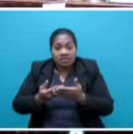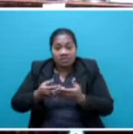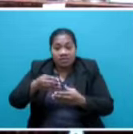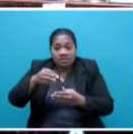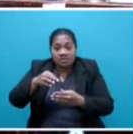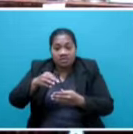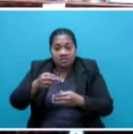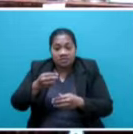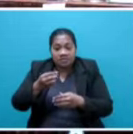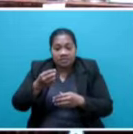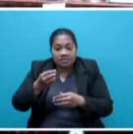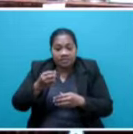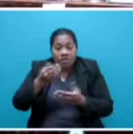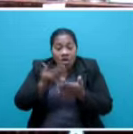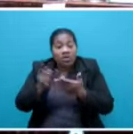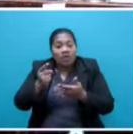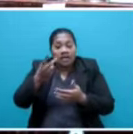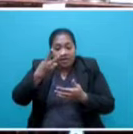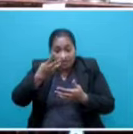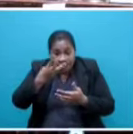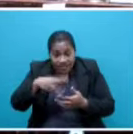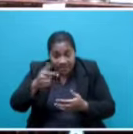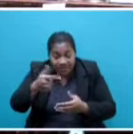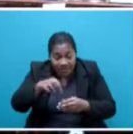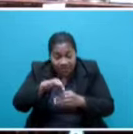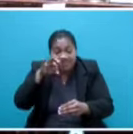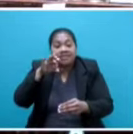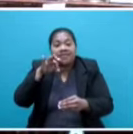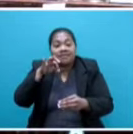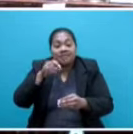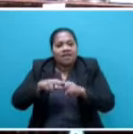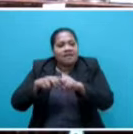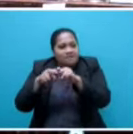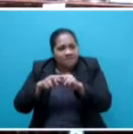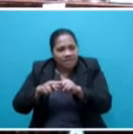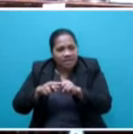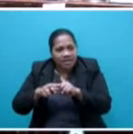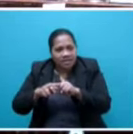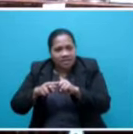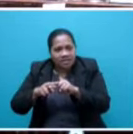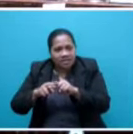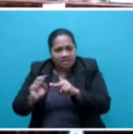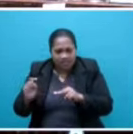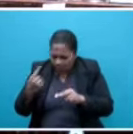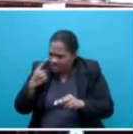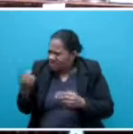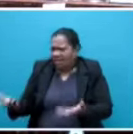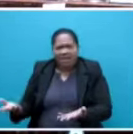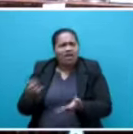the opposition agreed to coalesce, Fiji First is toast. That's basically what it